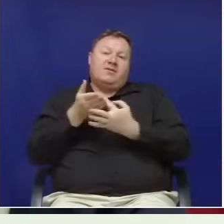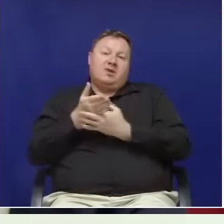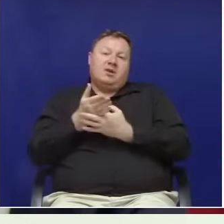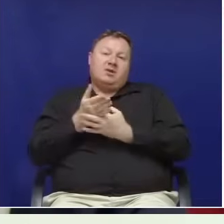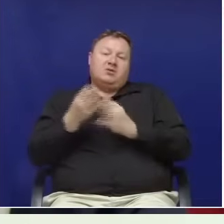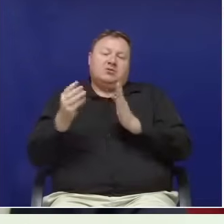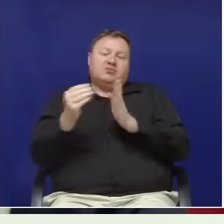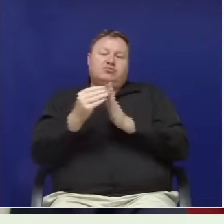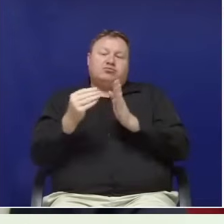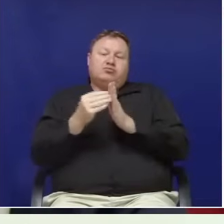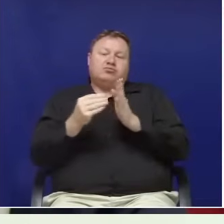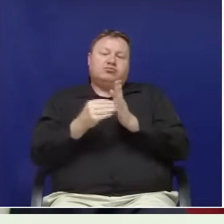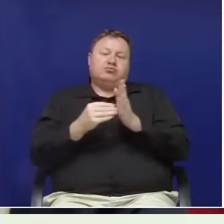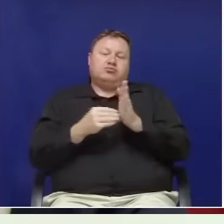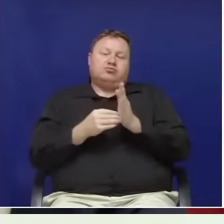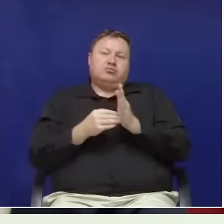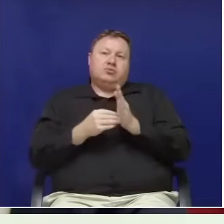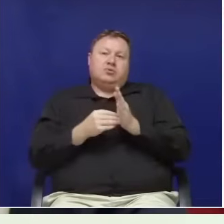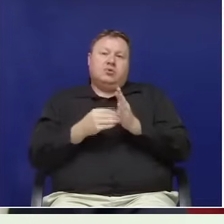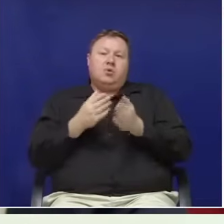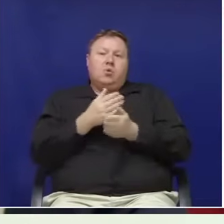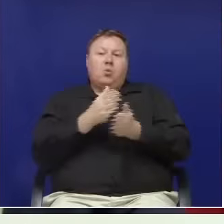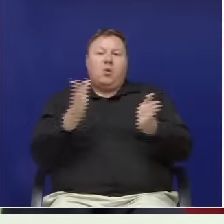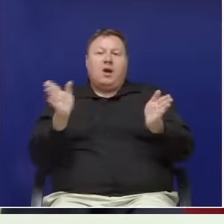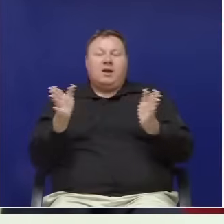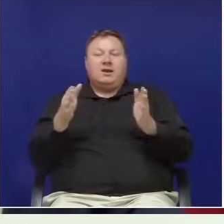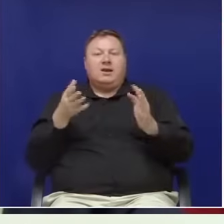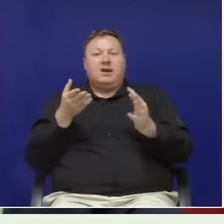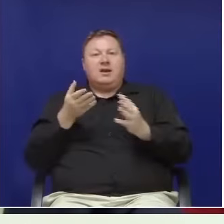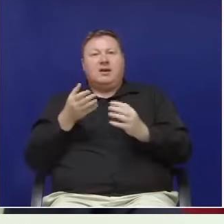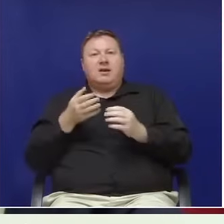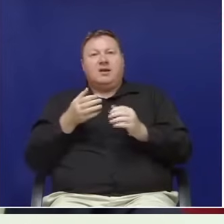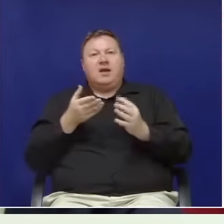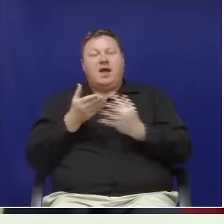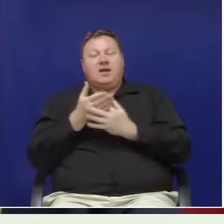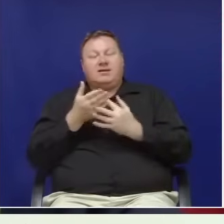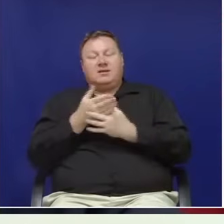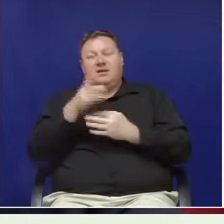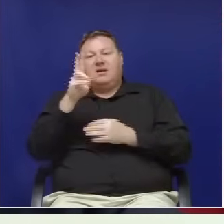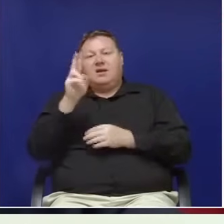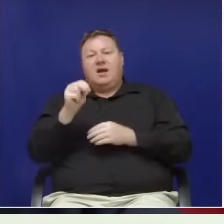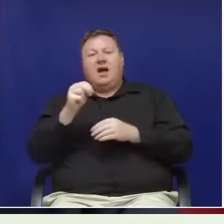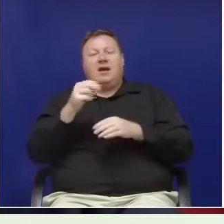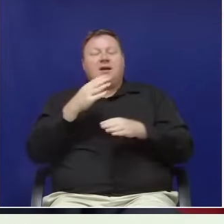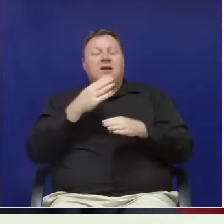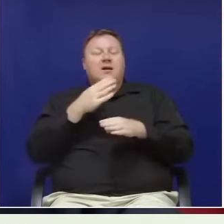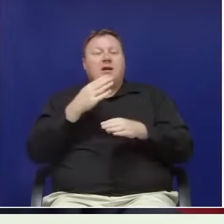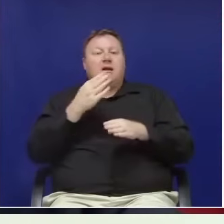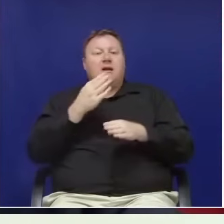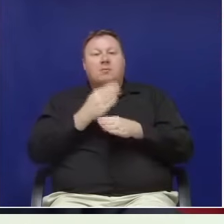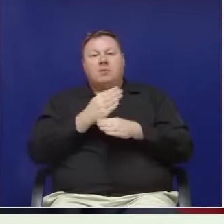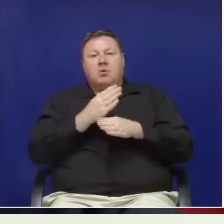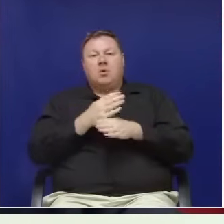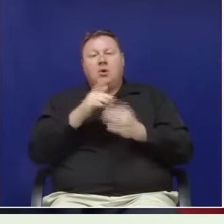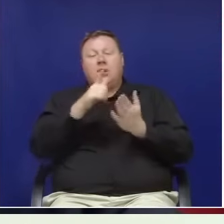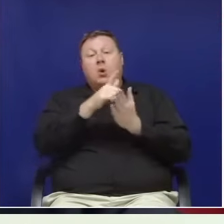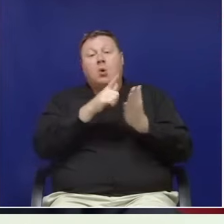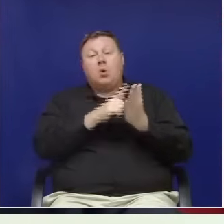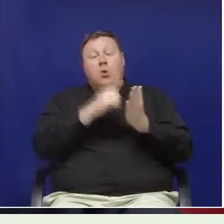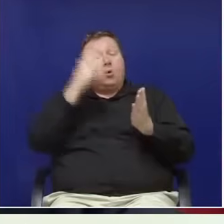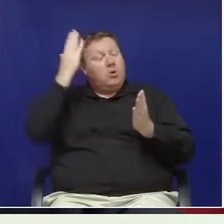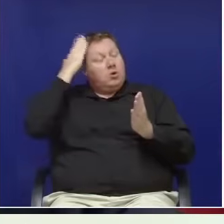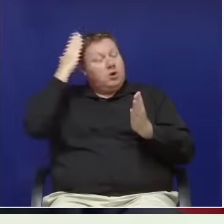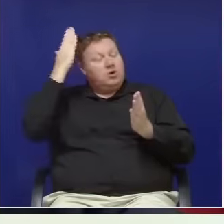being implemented to widen access for unemployed law graduates to train at